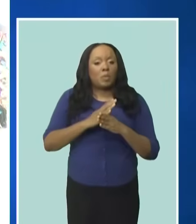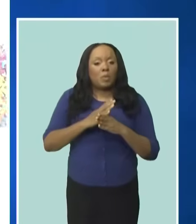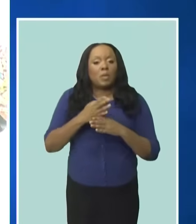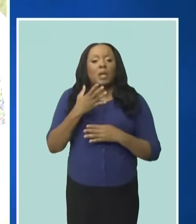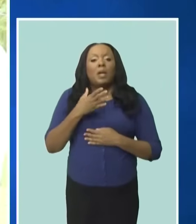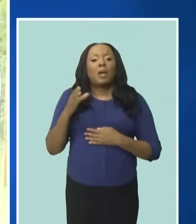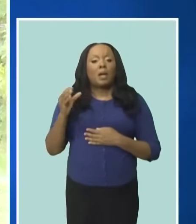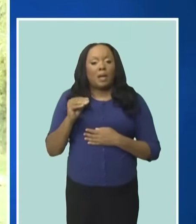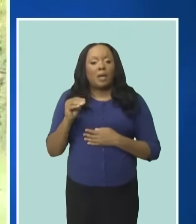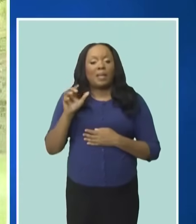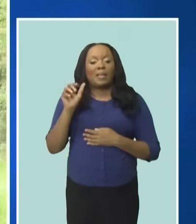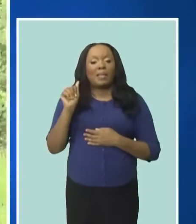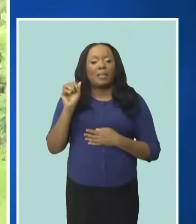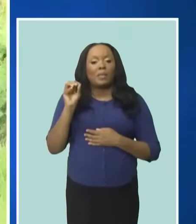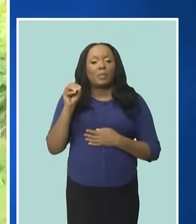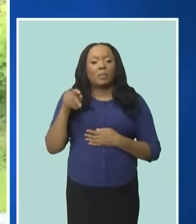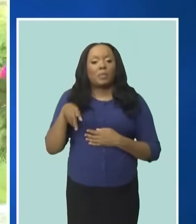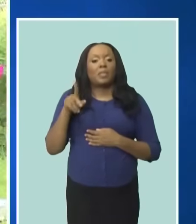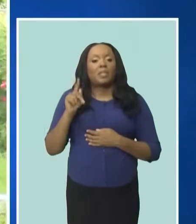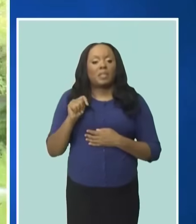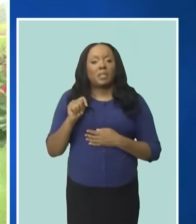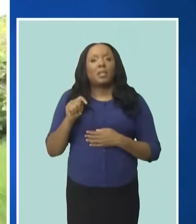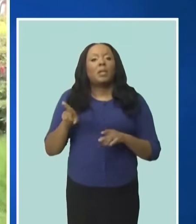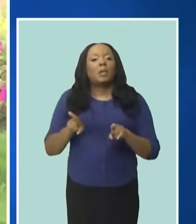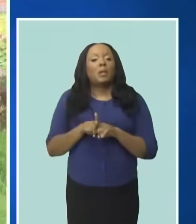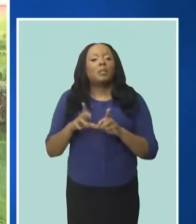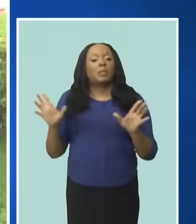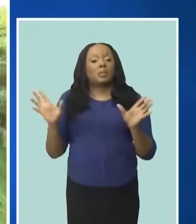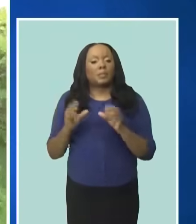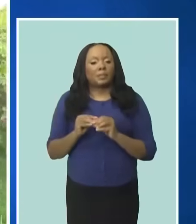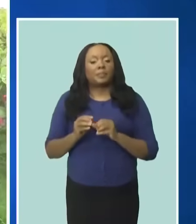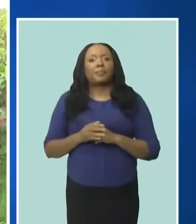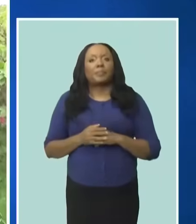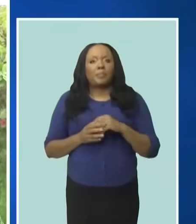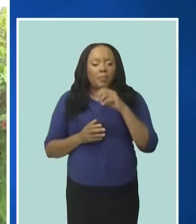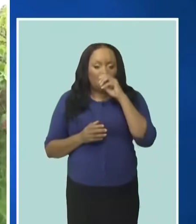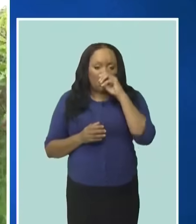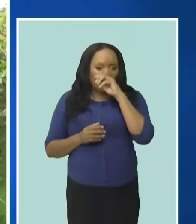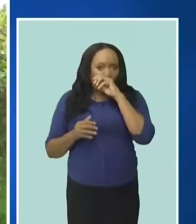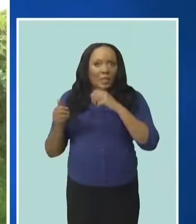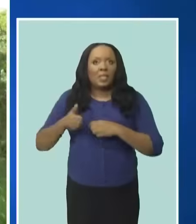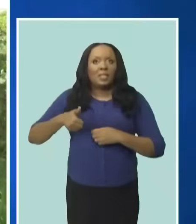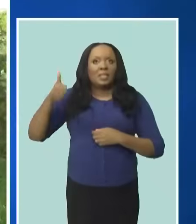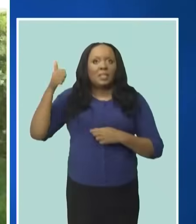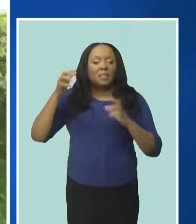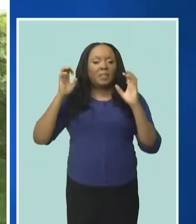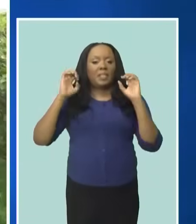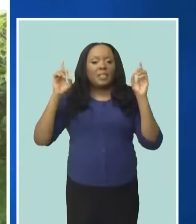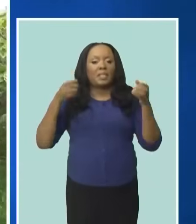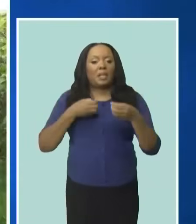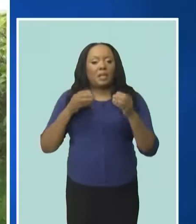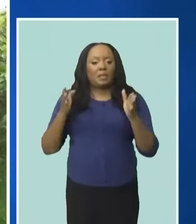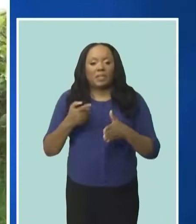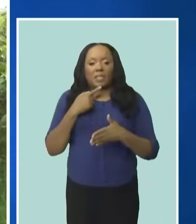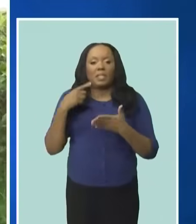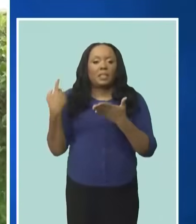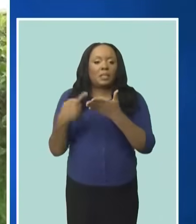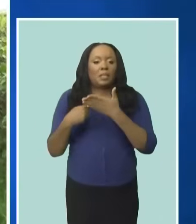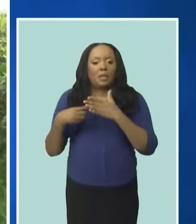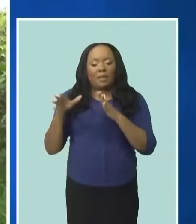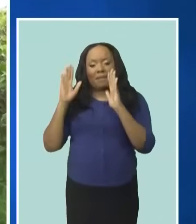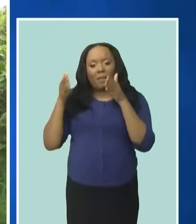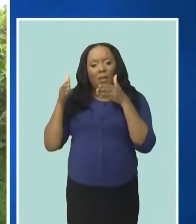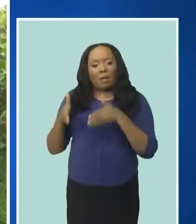of Public Transport, or AOPT, among other officials. Dr. Archer Bradshaw says the discussions focused